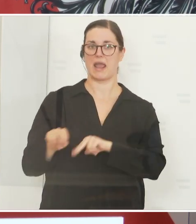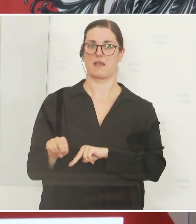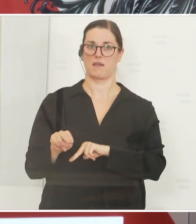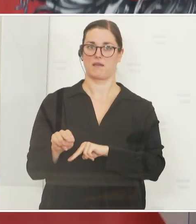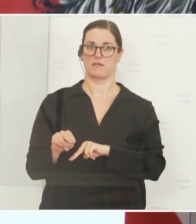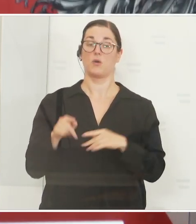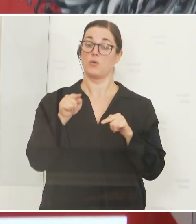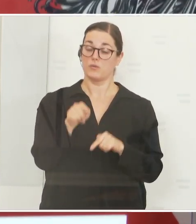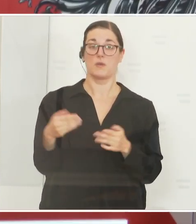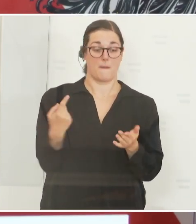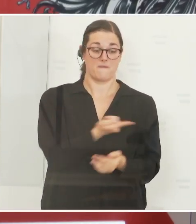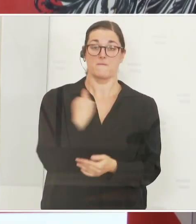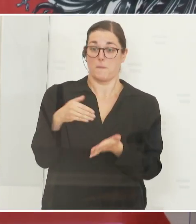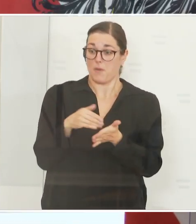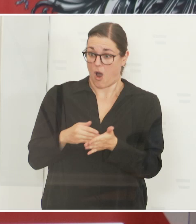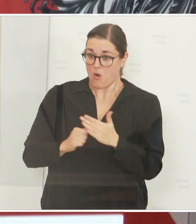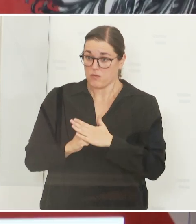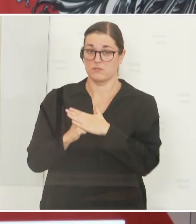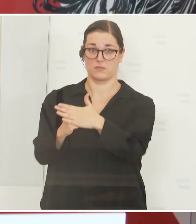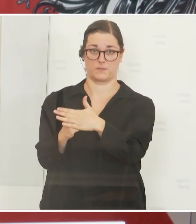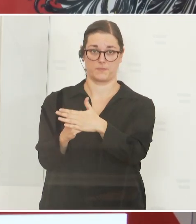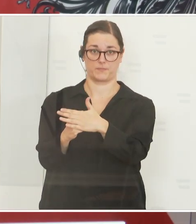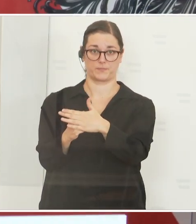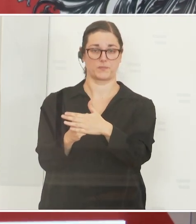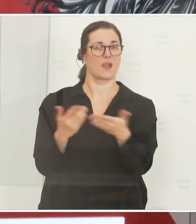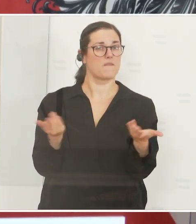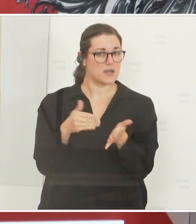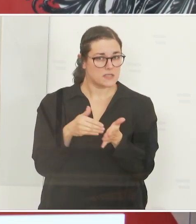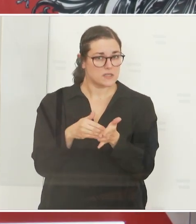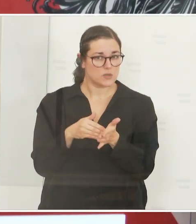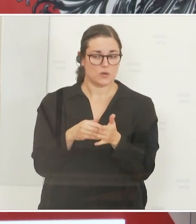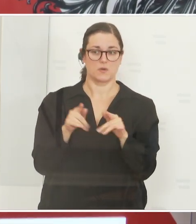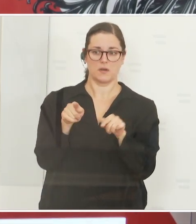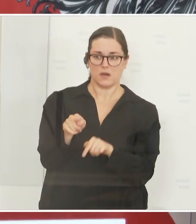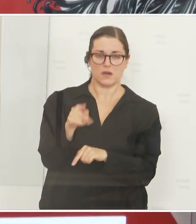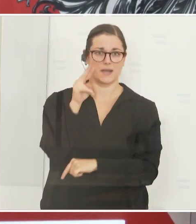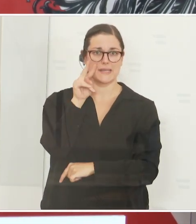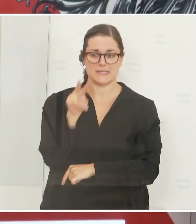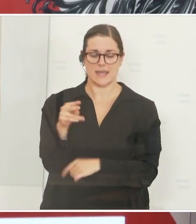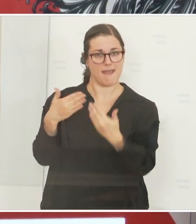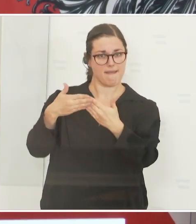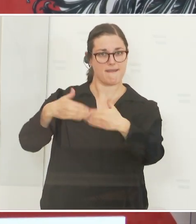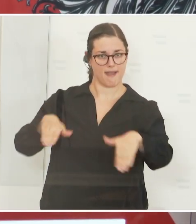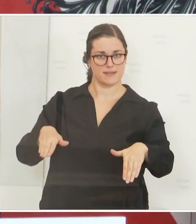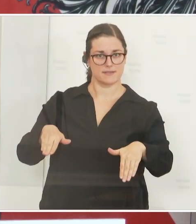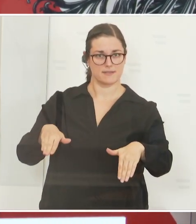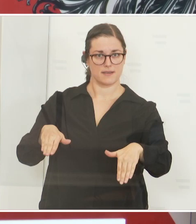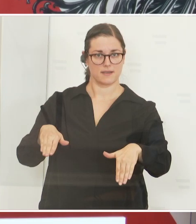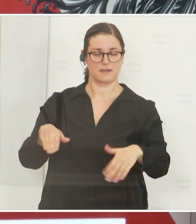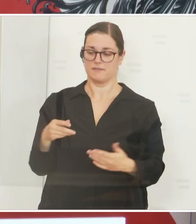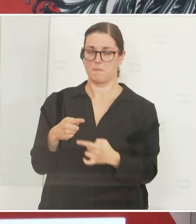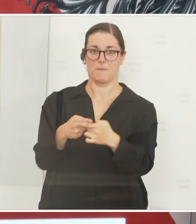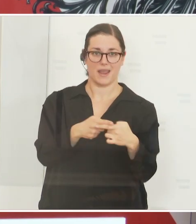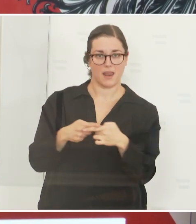ever. What is more, the massive tensions we are seeing at the border between Belarus and